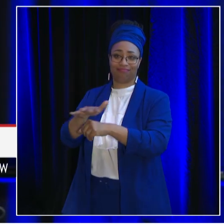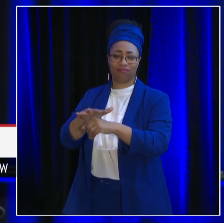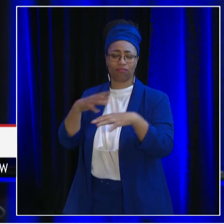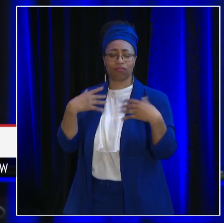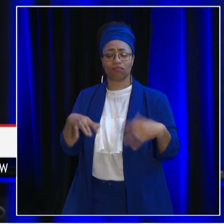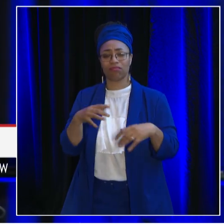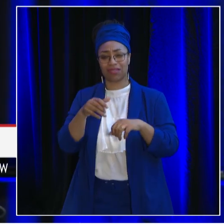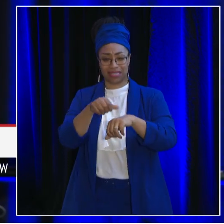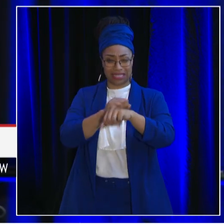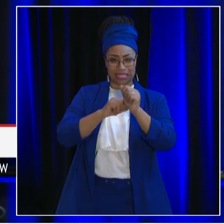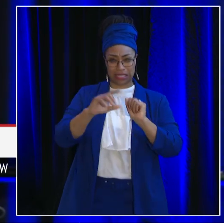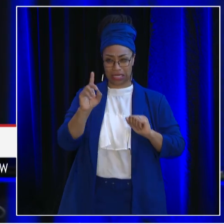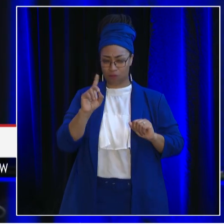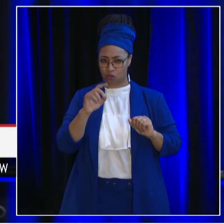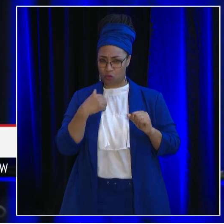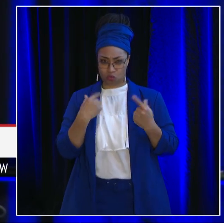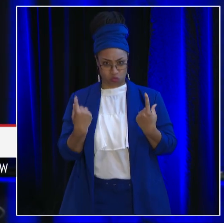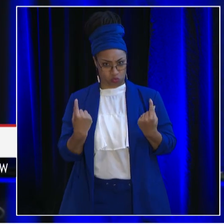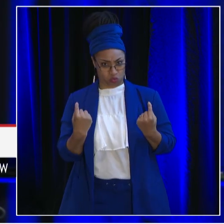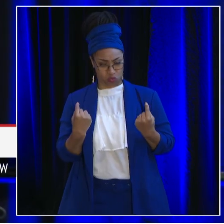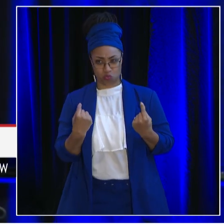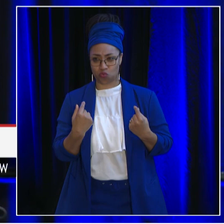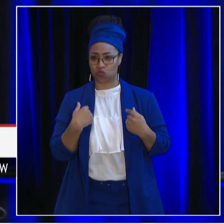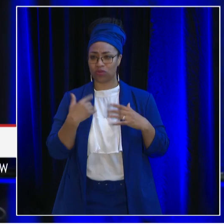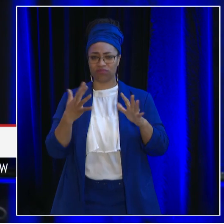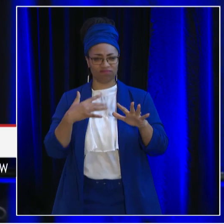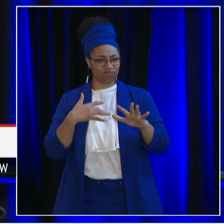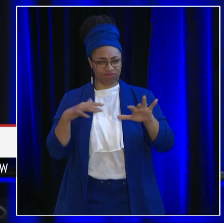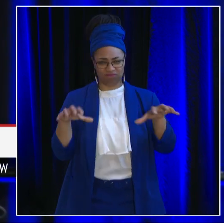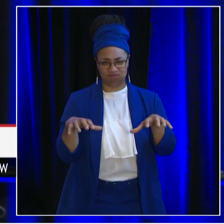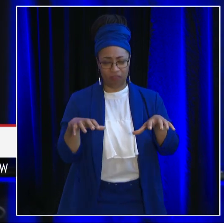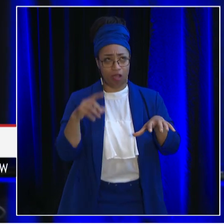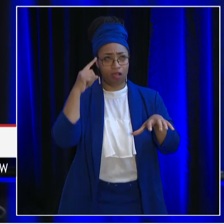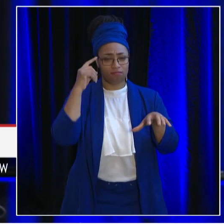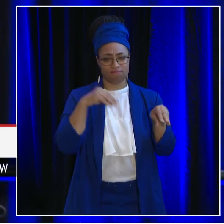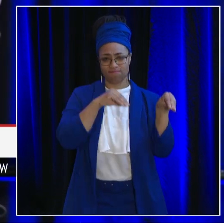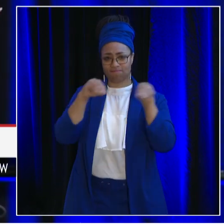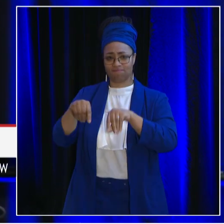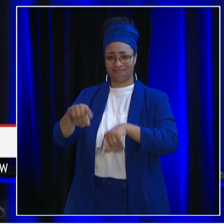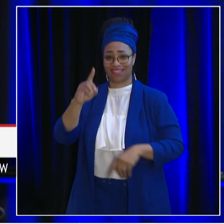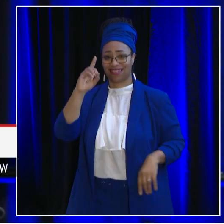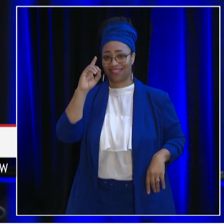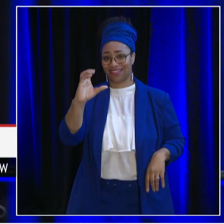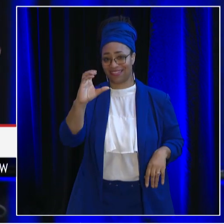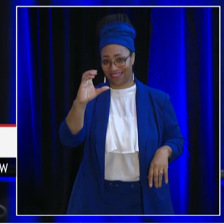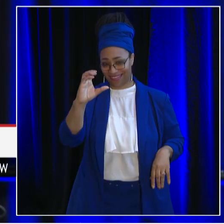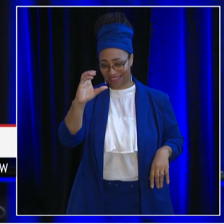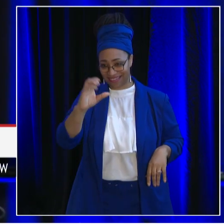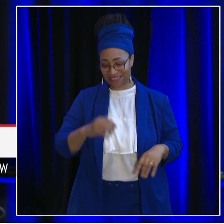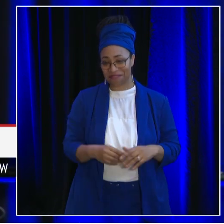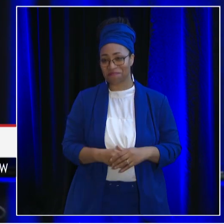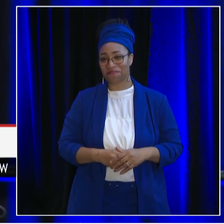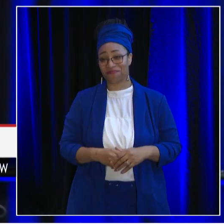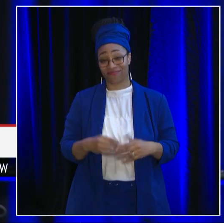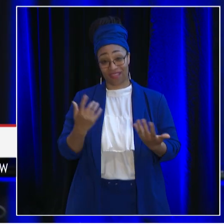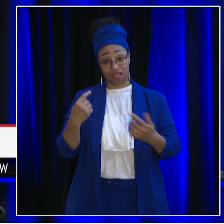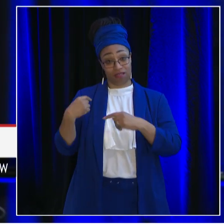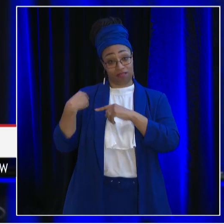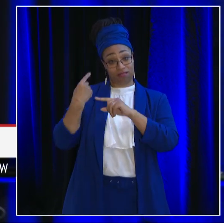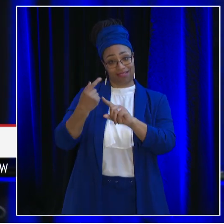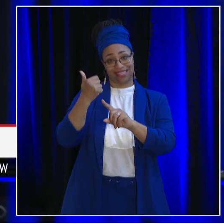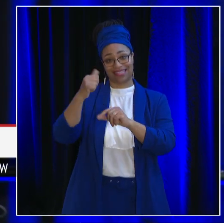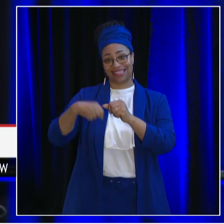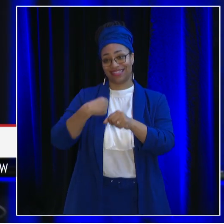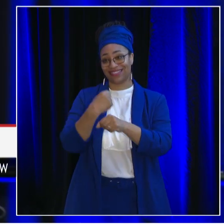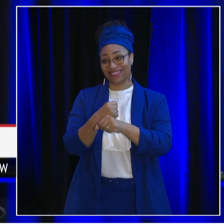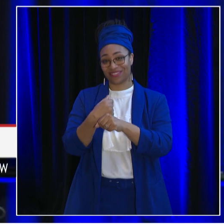needed to be in Washington, D.C. And I moved here 10 years ago, and since that time, I've been so blessed to call